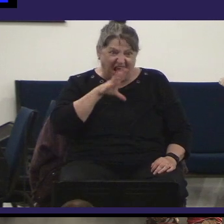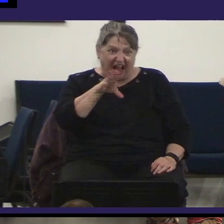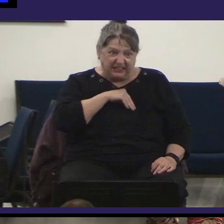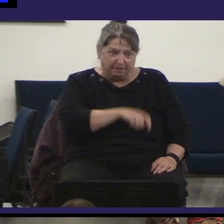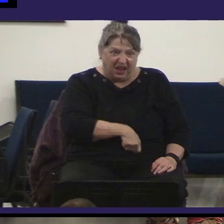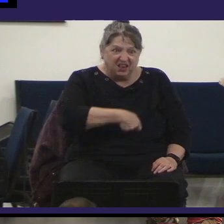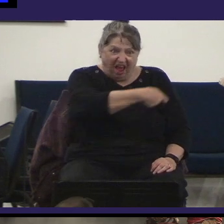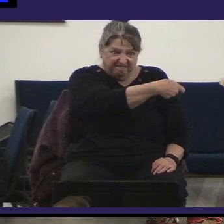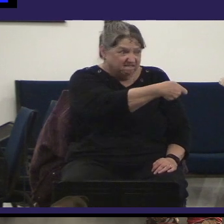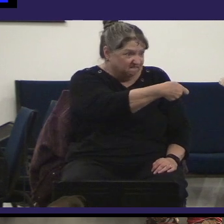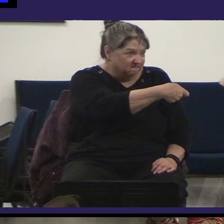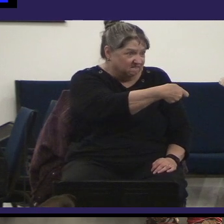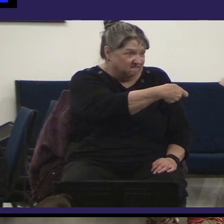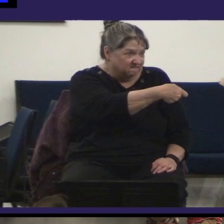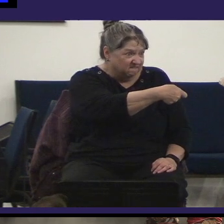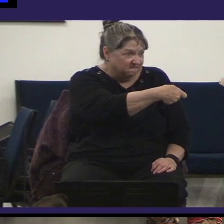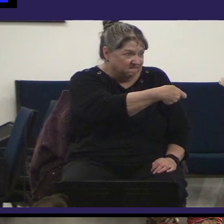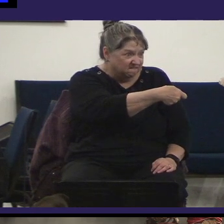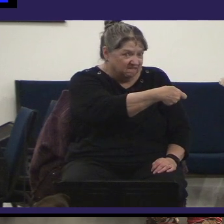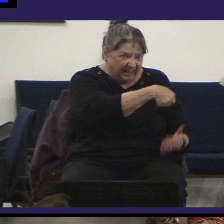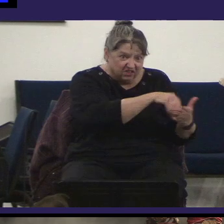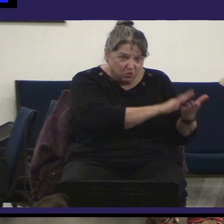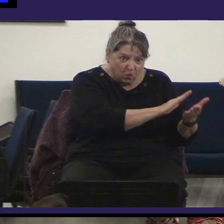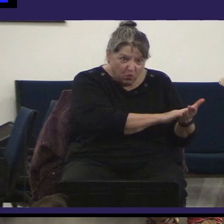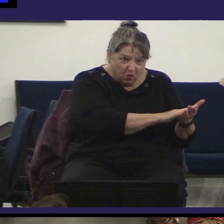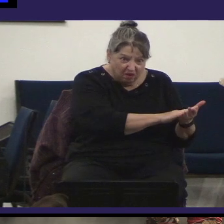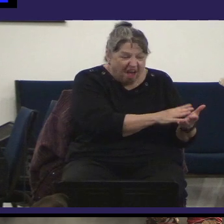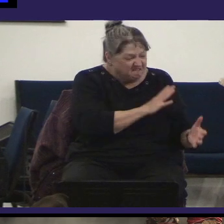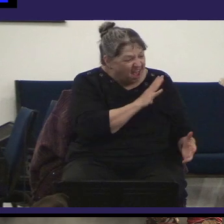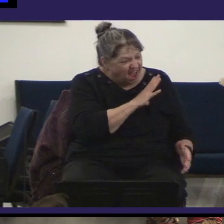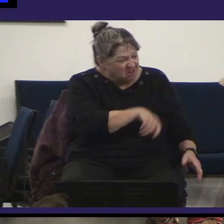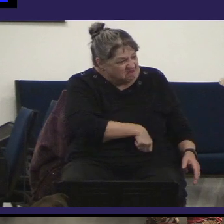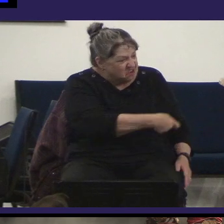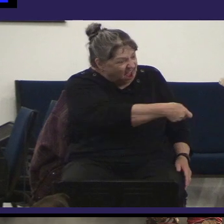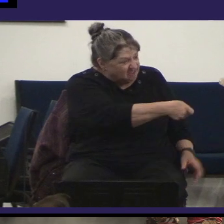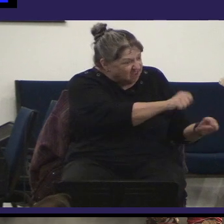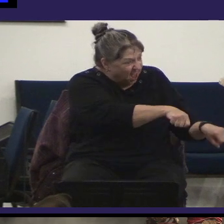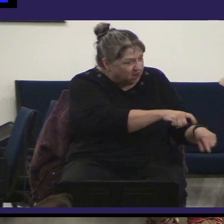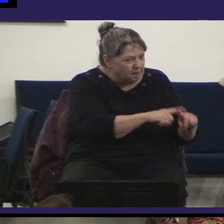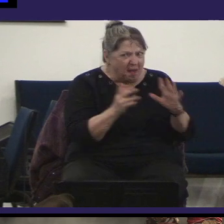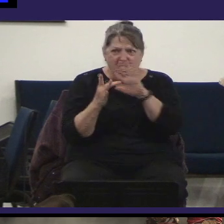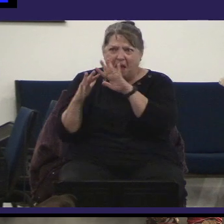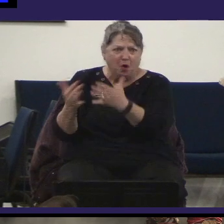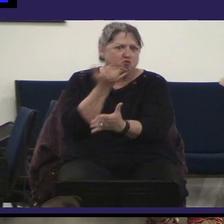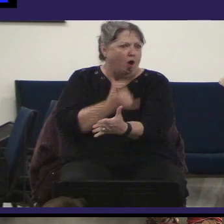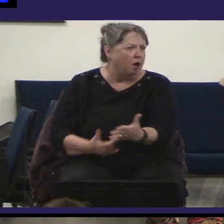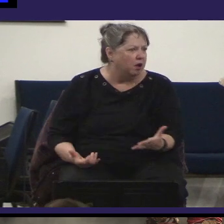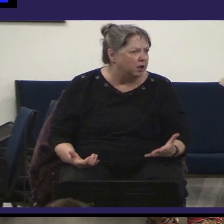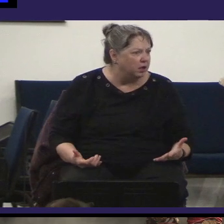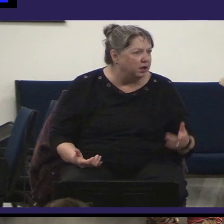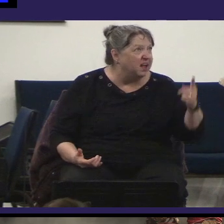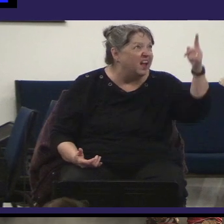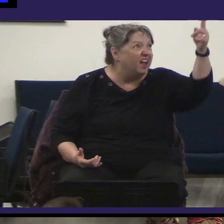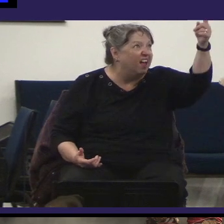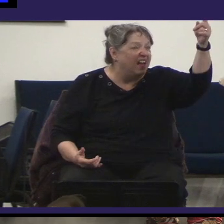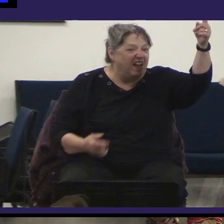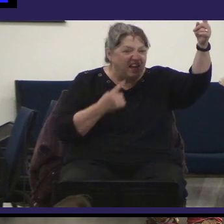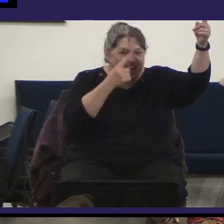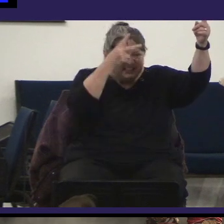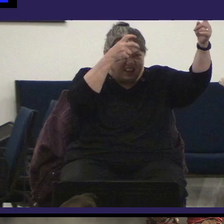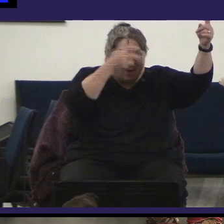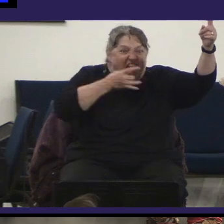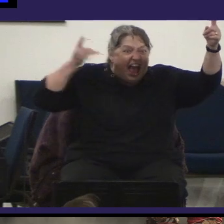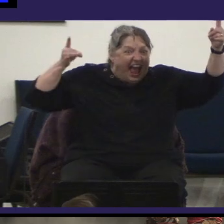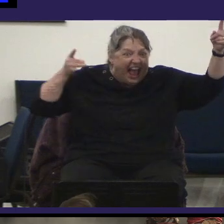reprimanded. That name Jesus is a name the devil hates. And so I sat there